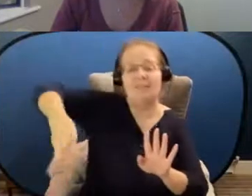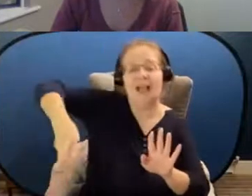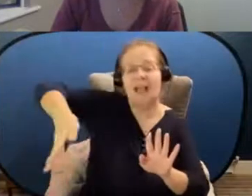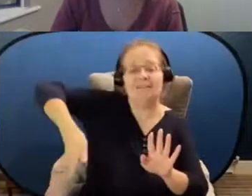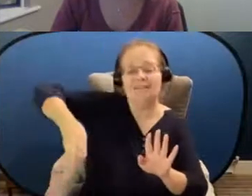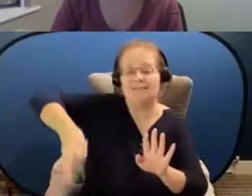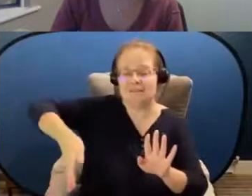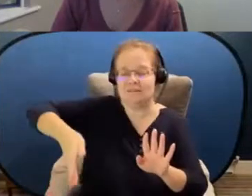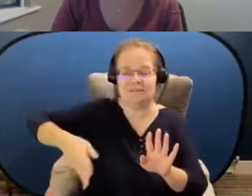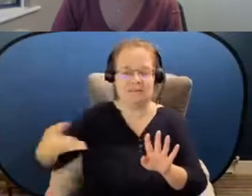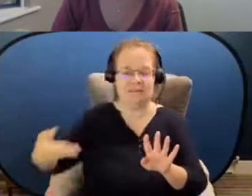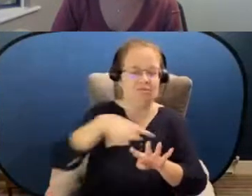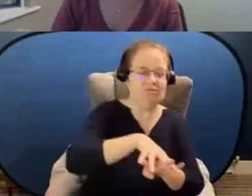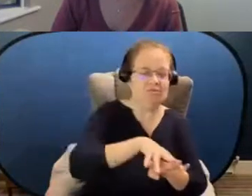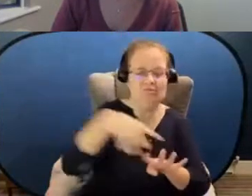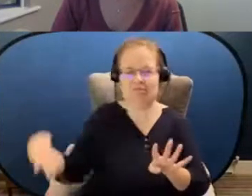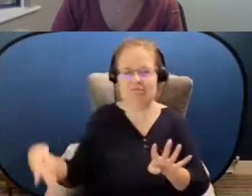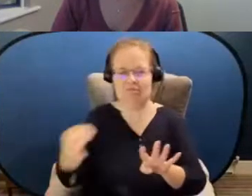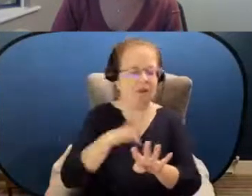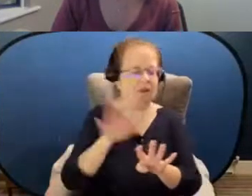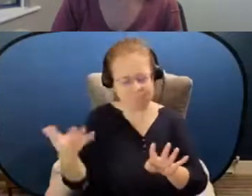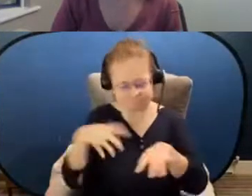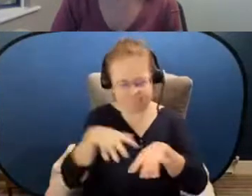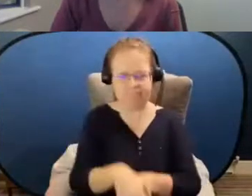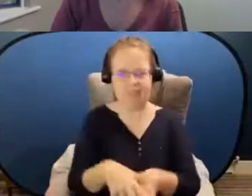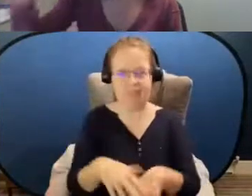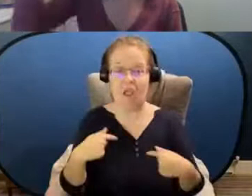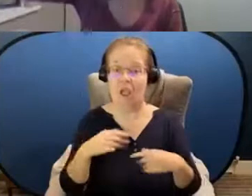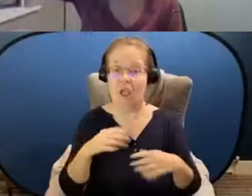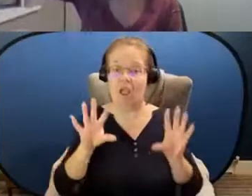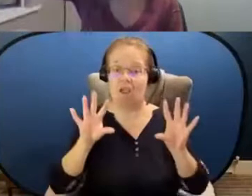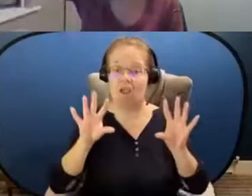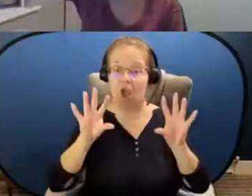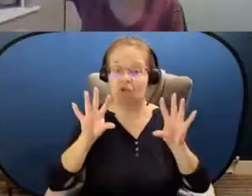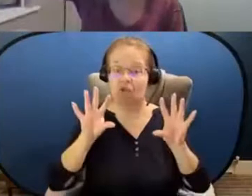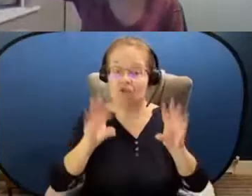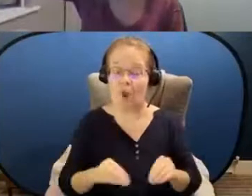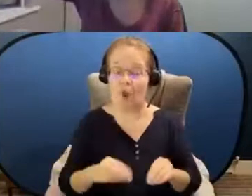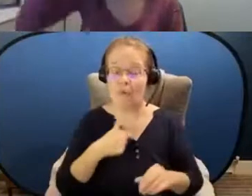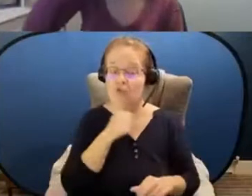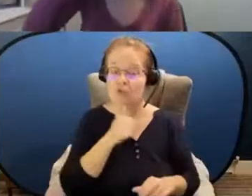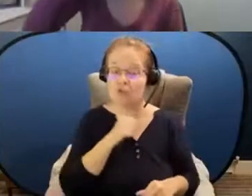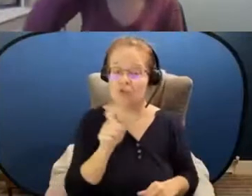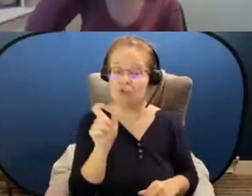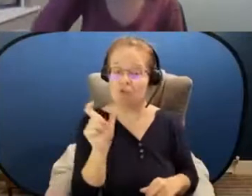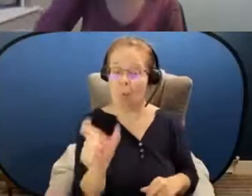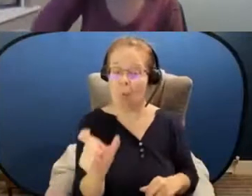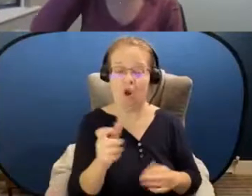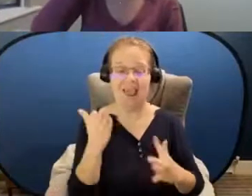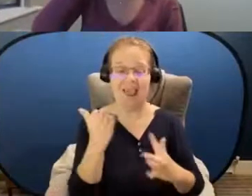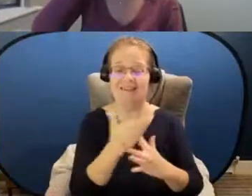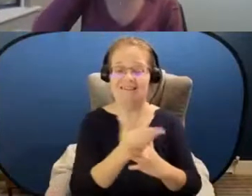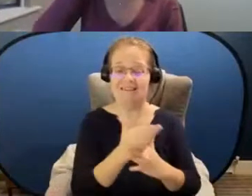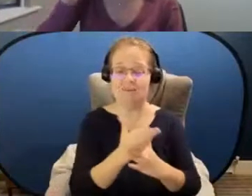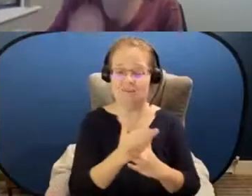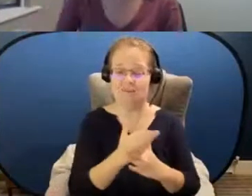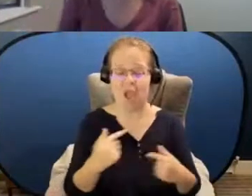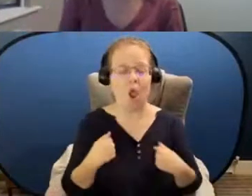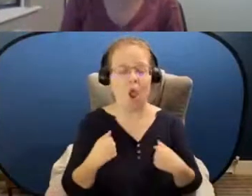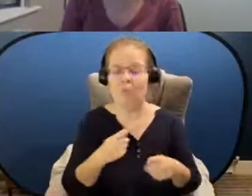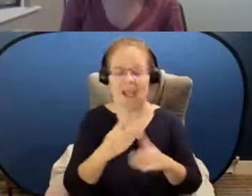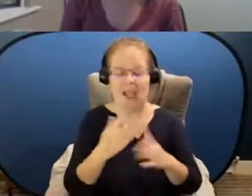or they don't. One of the changes that I've made is I'm stopping using the word accessibility because it comes with baggage, and I'm talking about